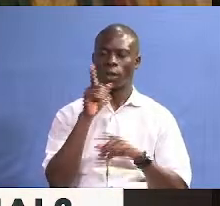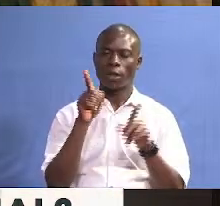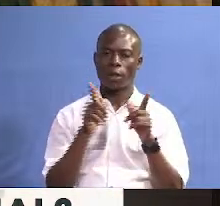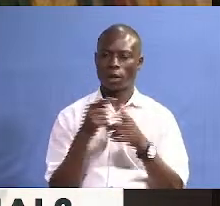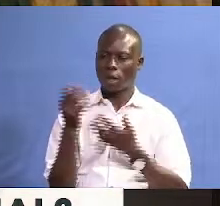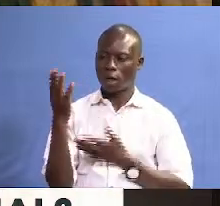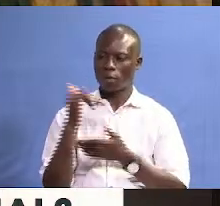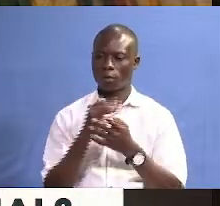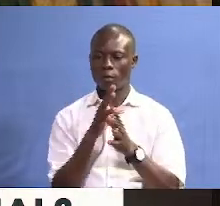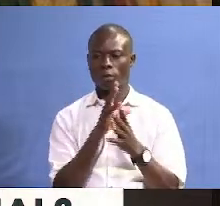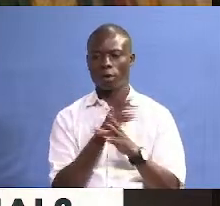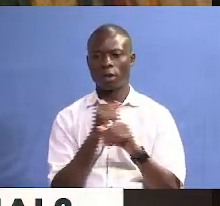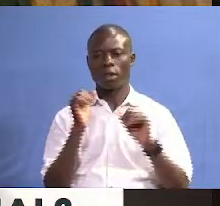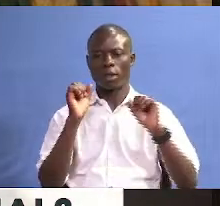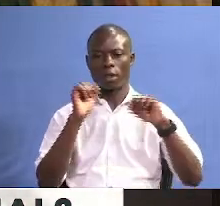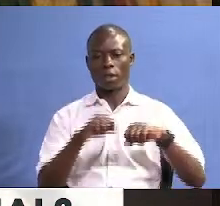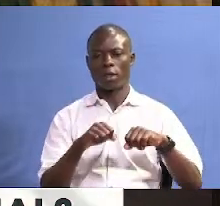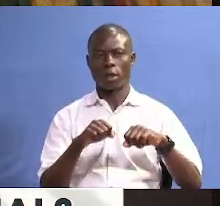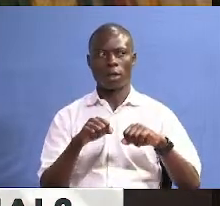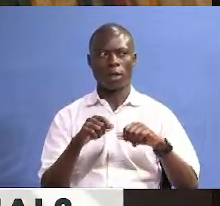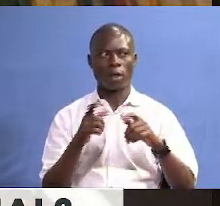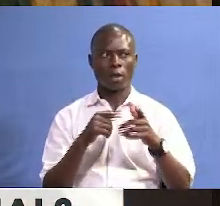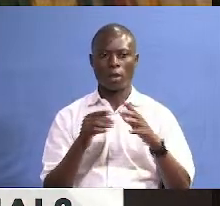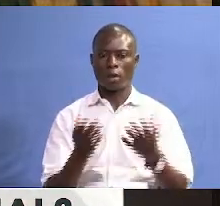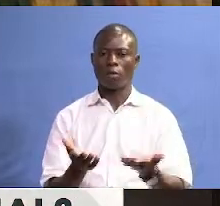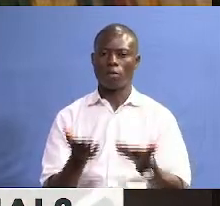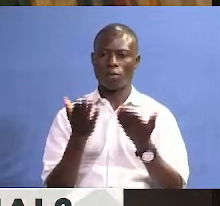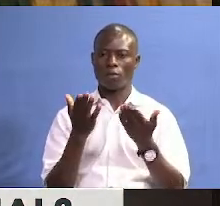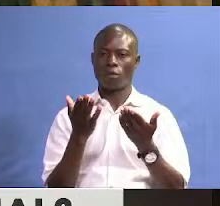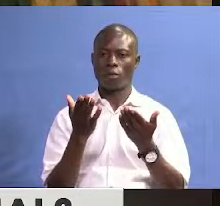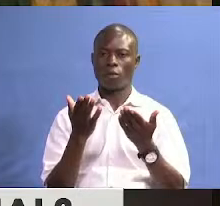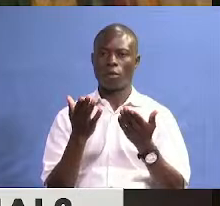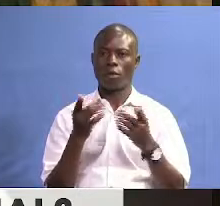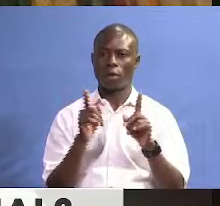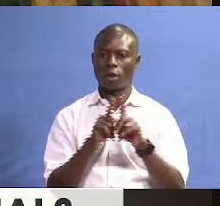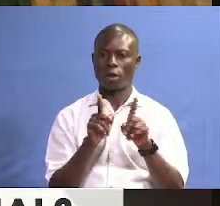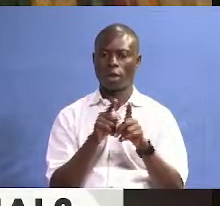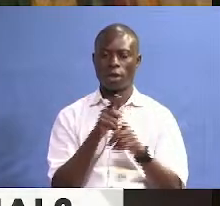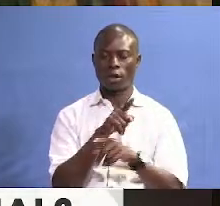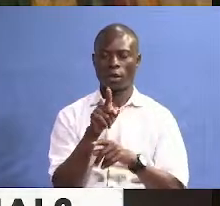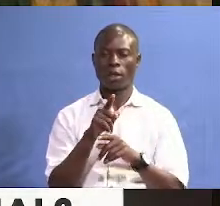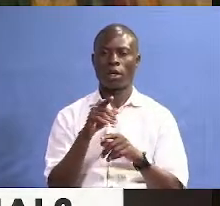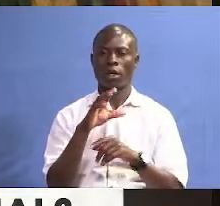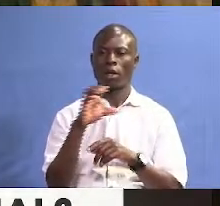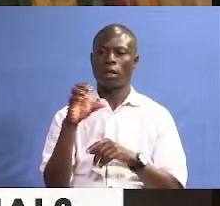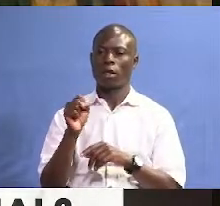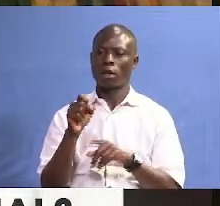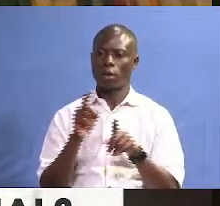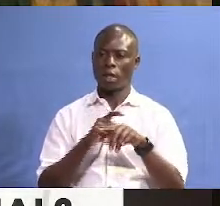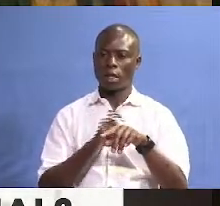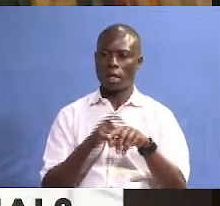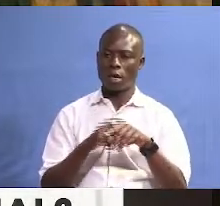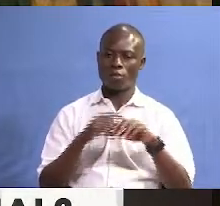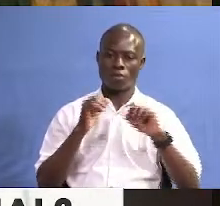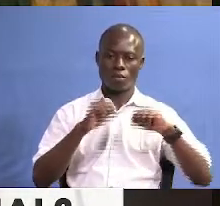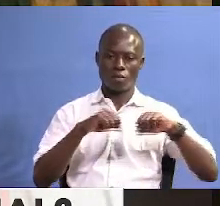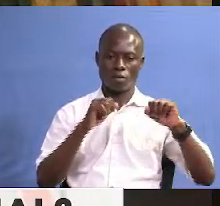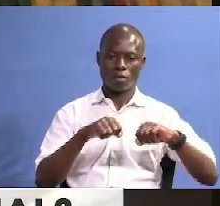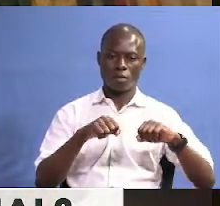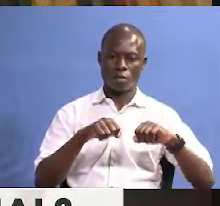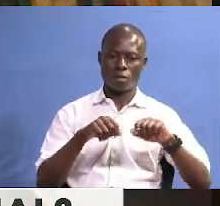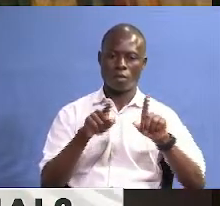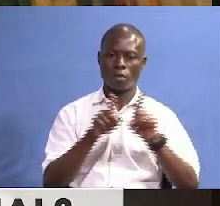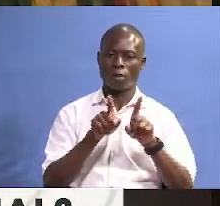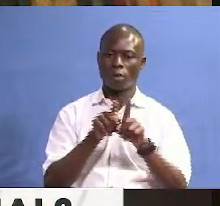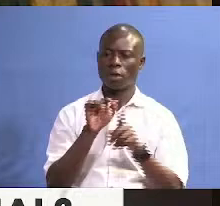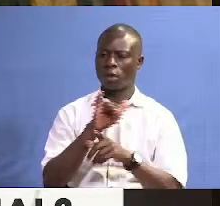the president would be able to form his cabinet in the shortest time possible as